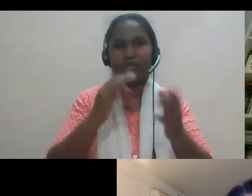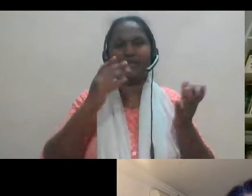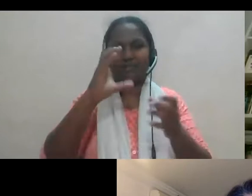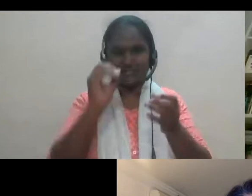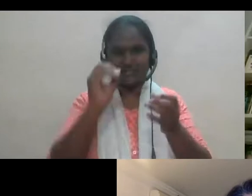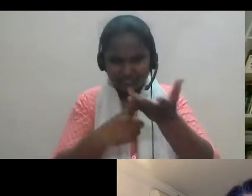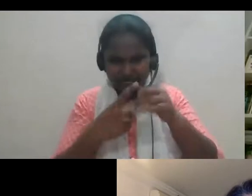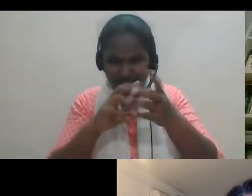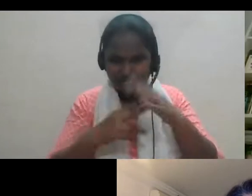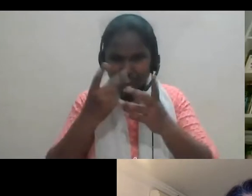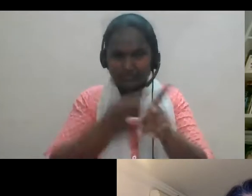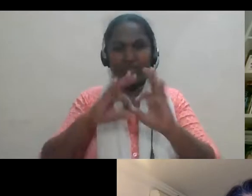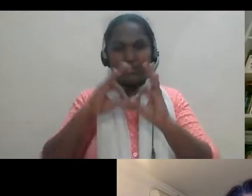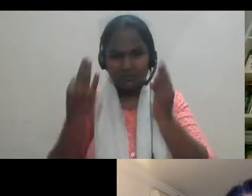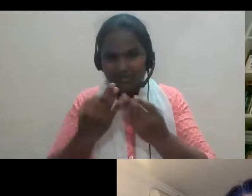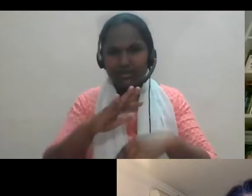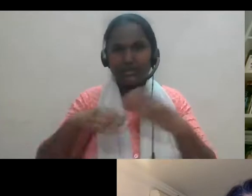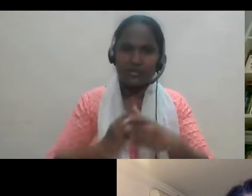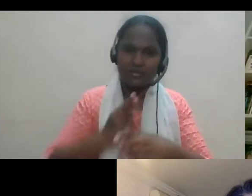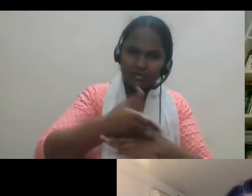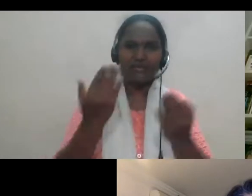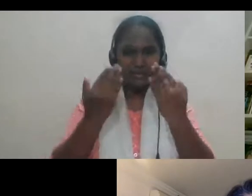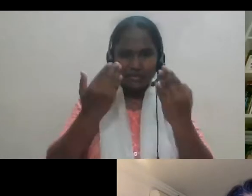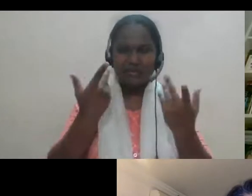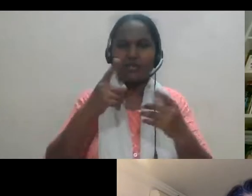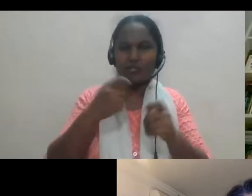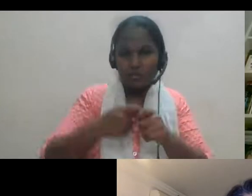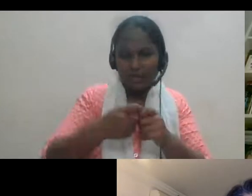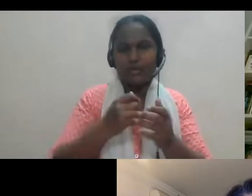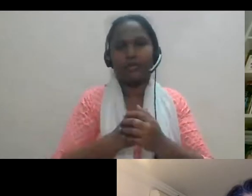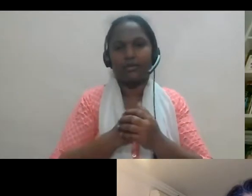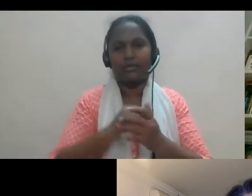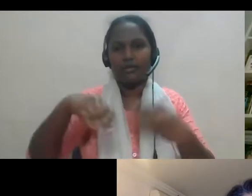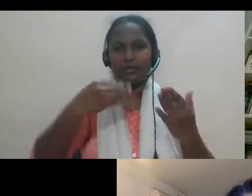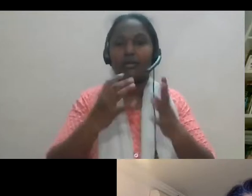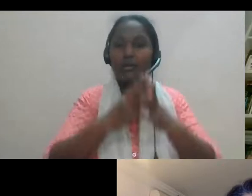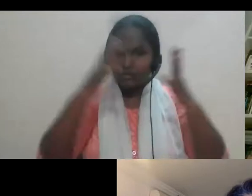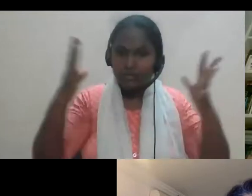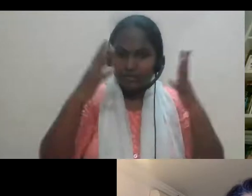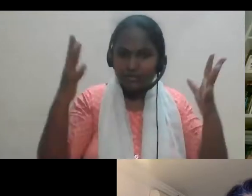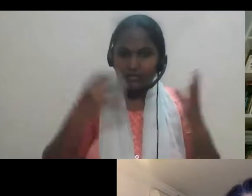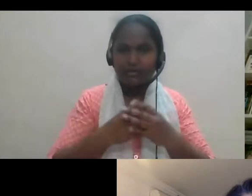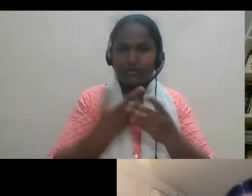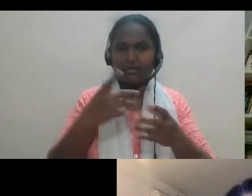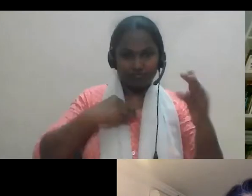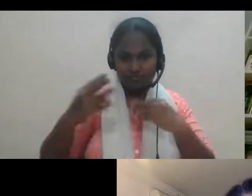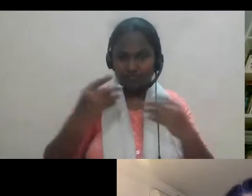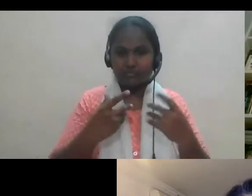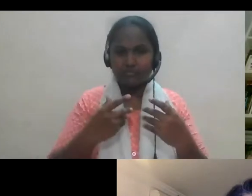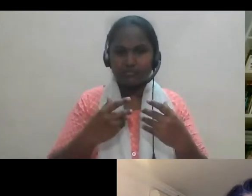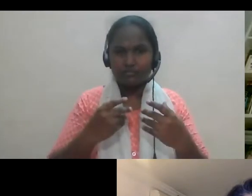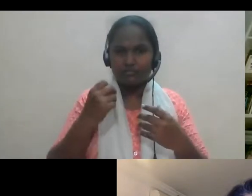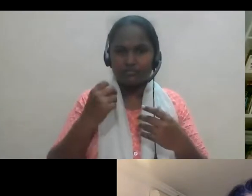all over the country. And our educators also work a lot with the autistic spectrum.